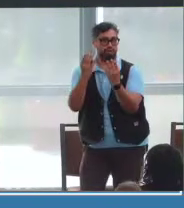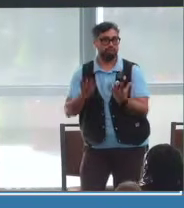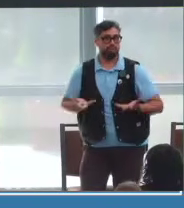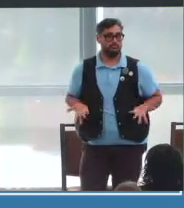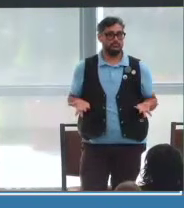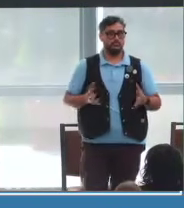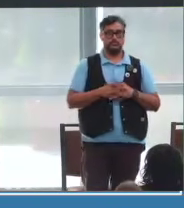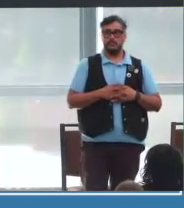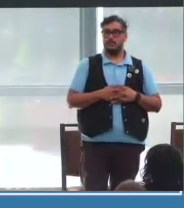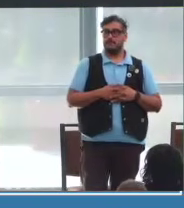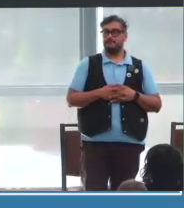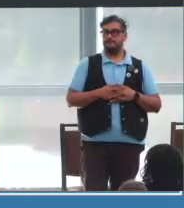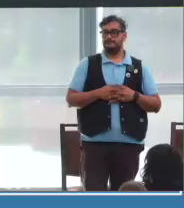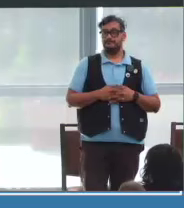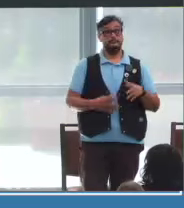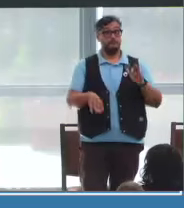By way of background,